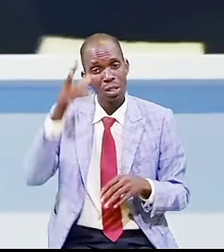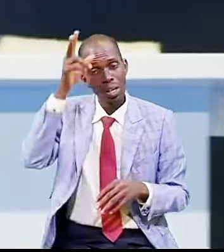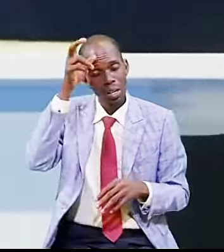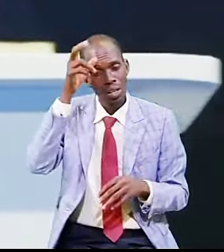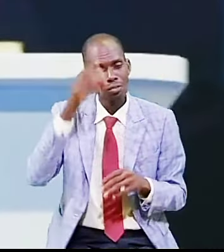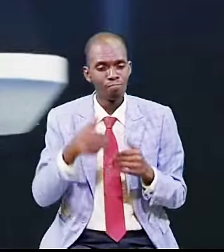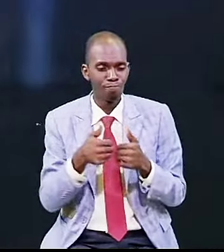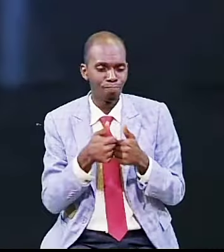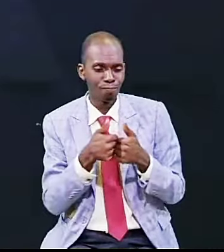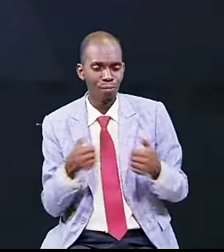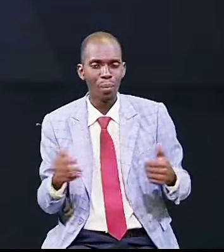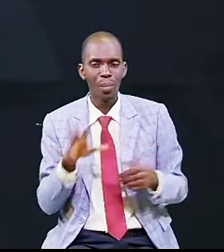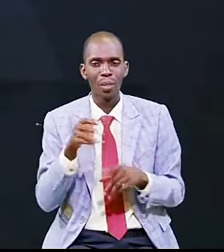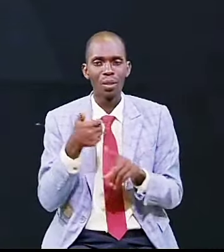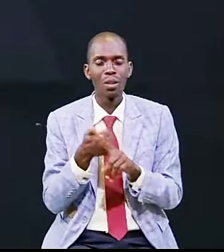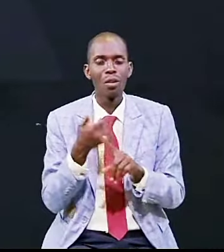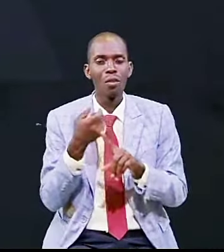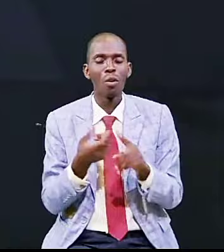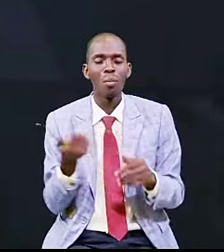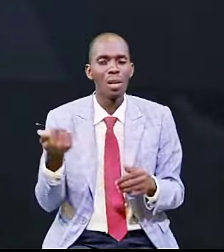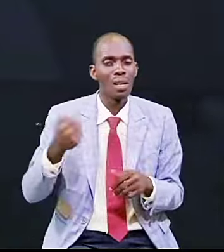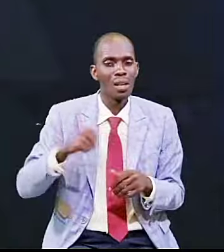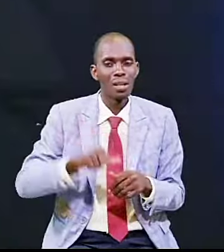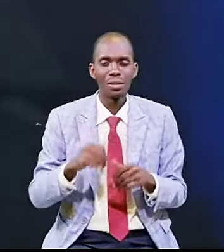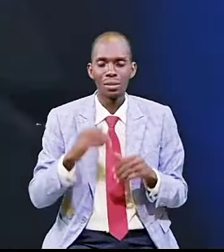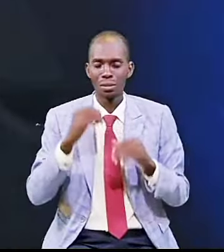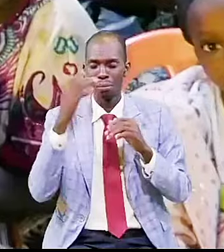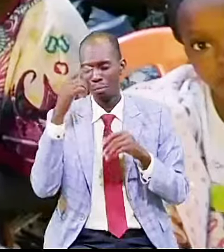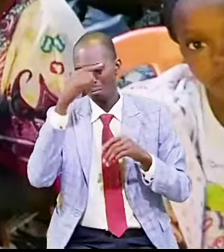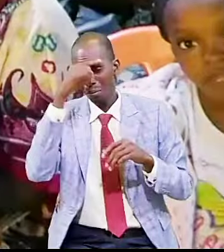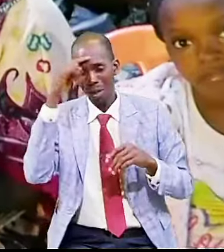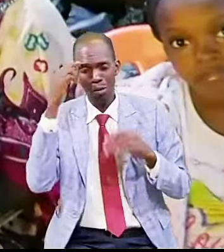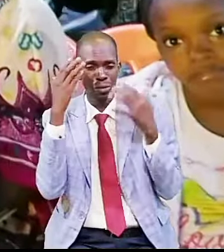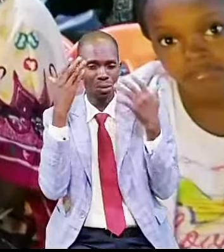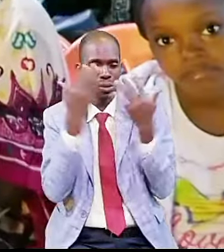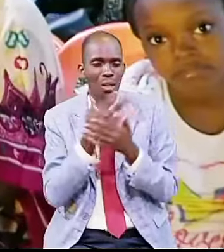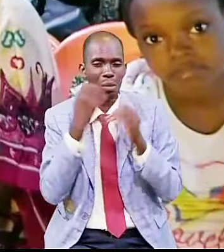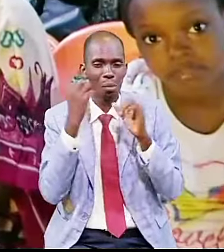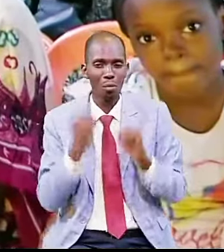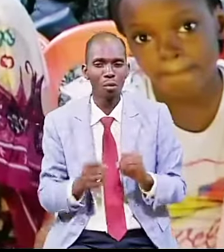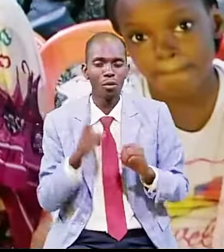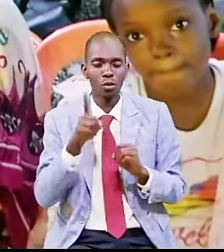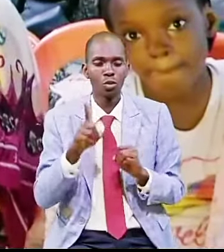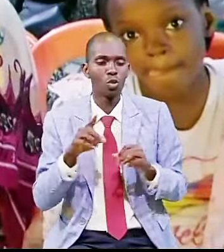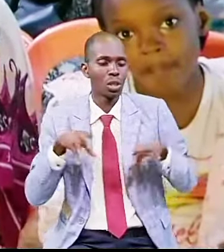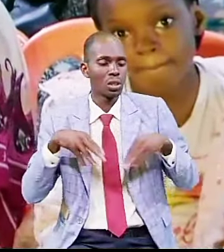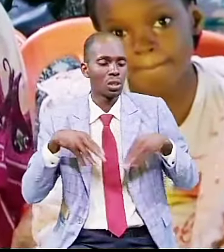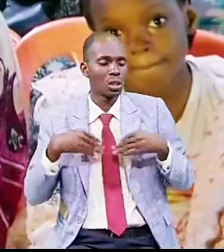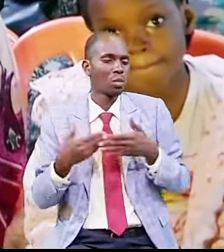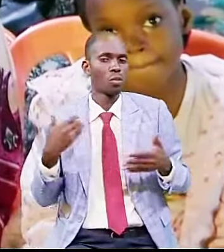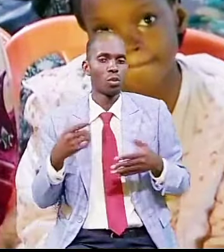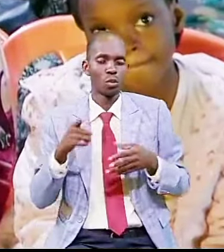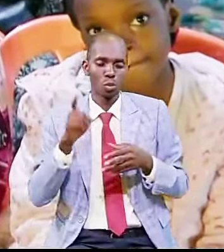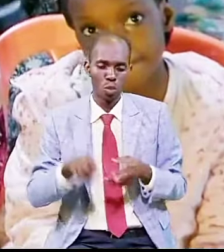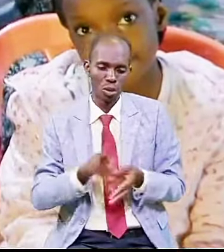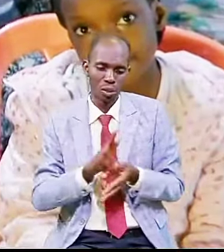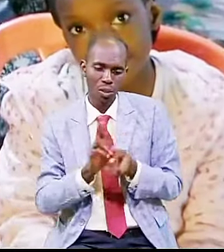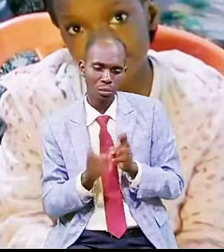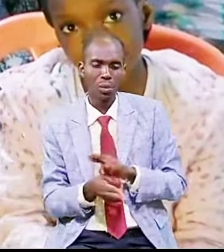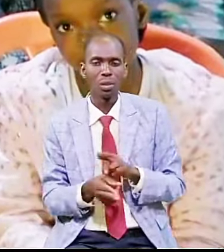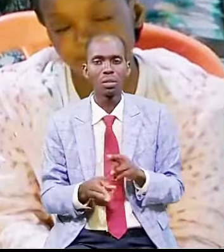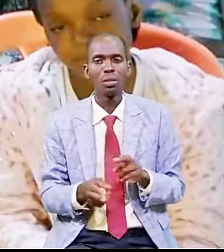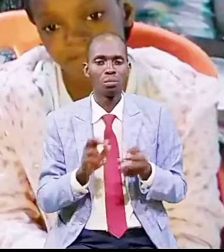dark powers that you are giving yourself to before, you repent of them. Abstain from